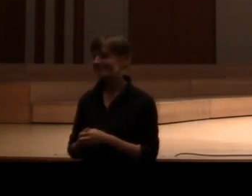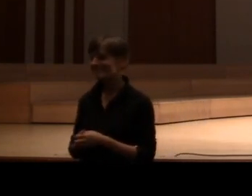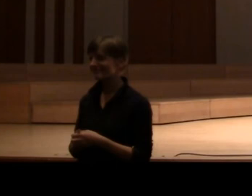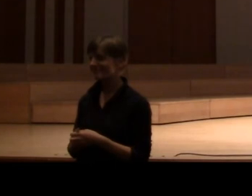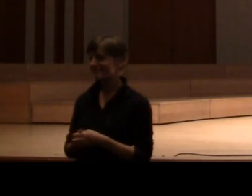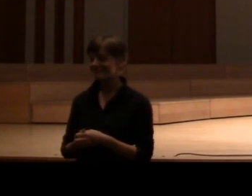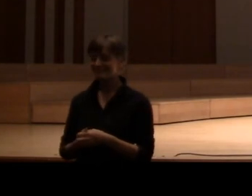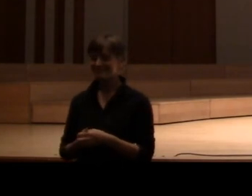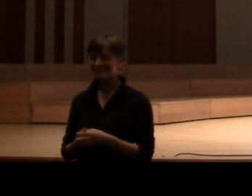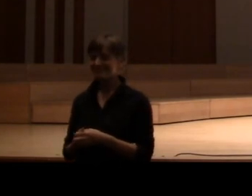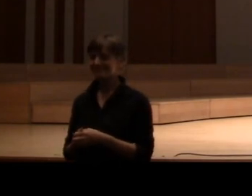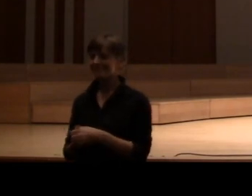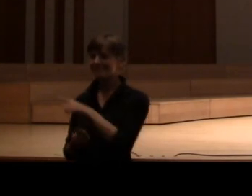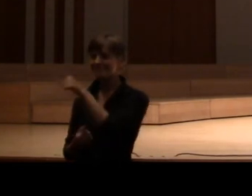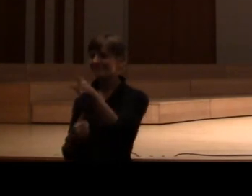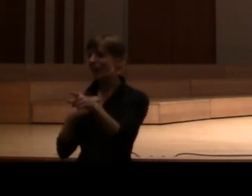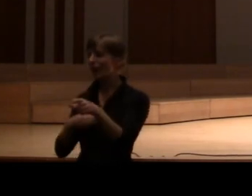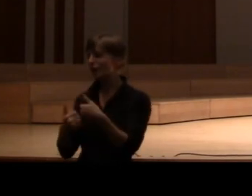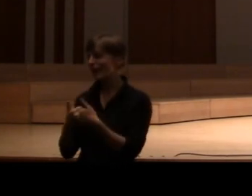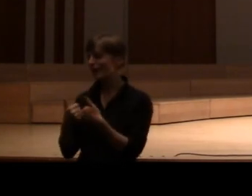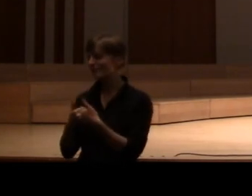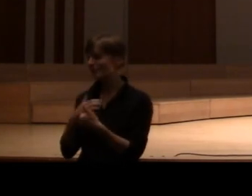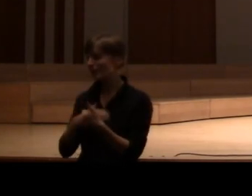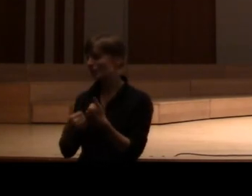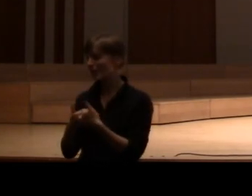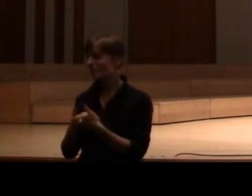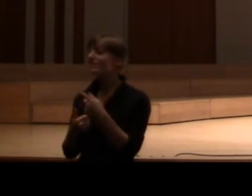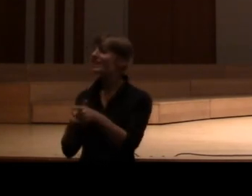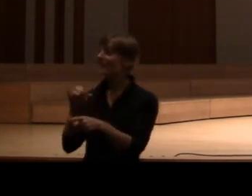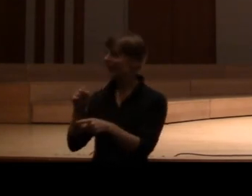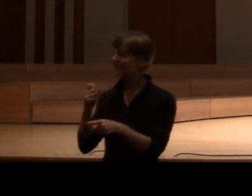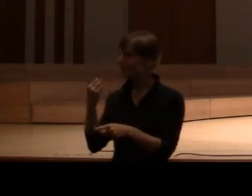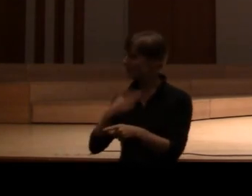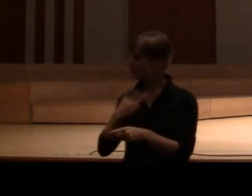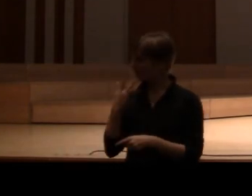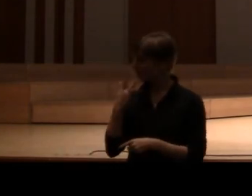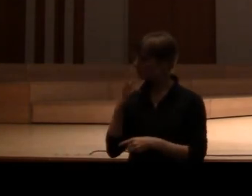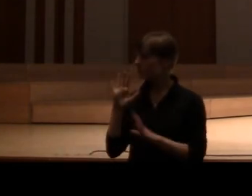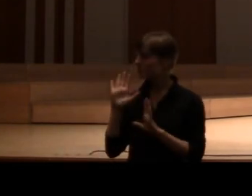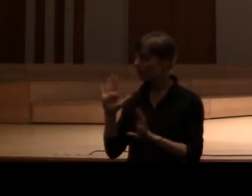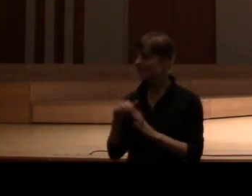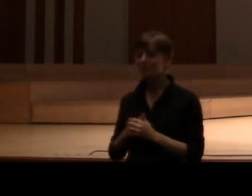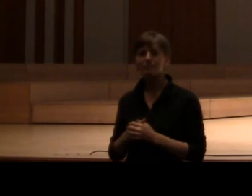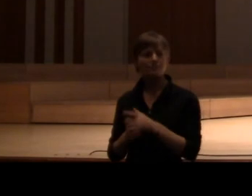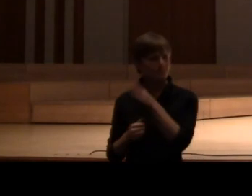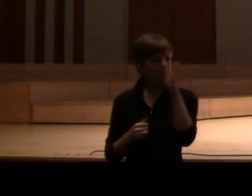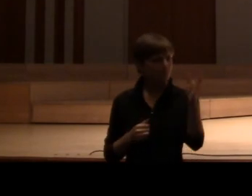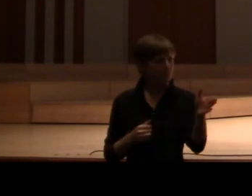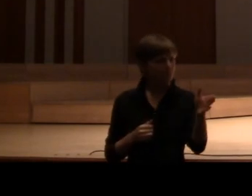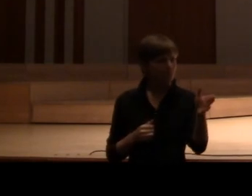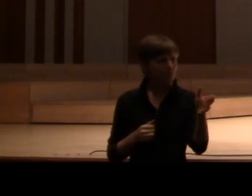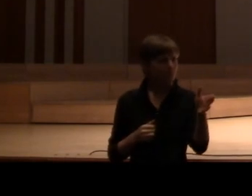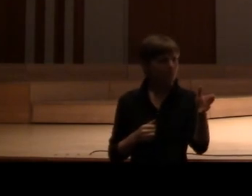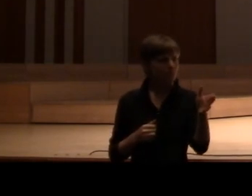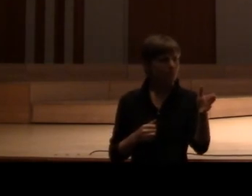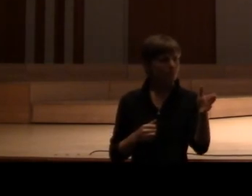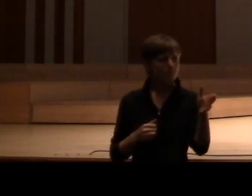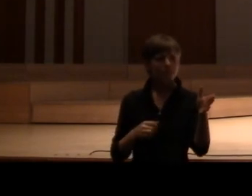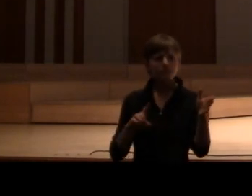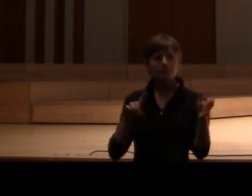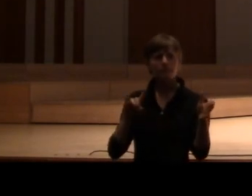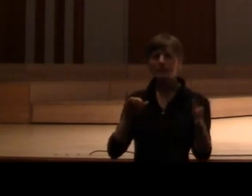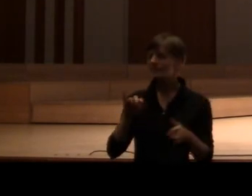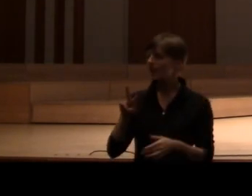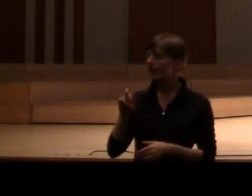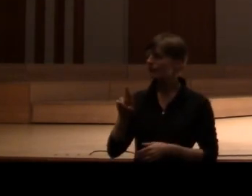Hunger Games. Hunger Games, yes, one of my favorites. Awesome. Which one? Divergent and